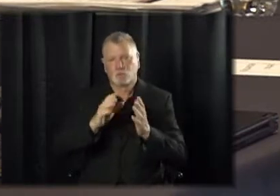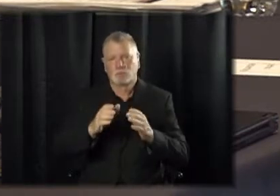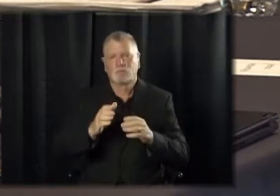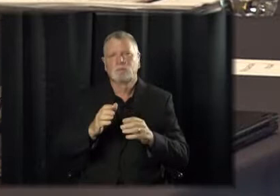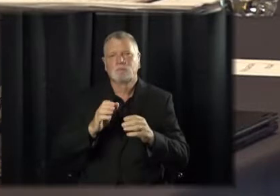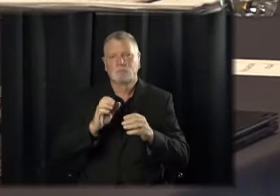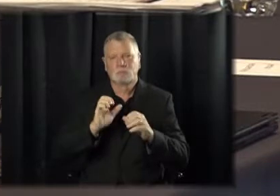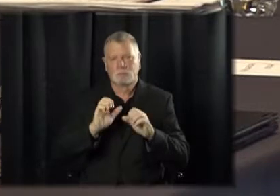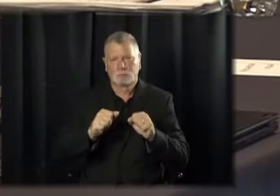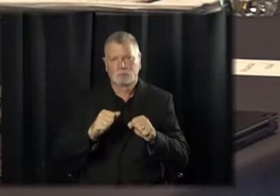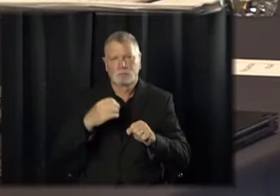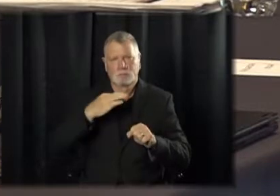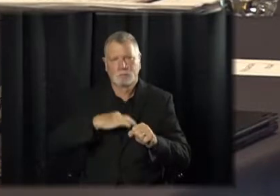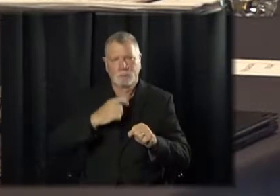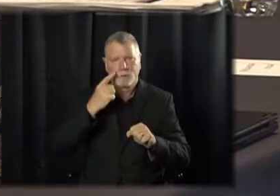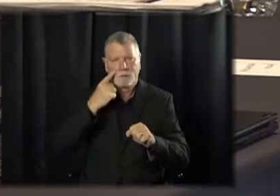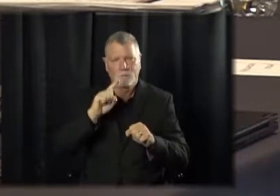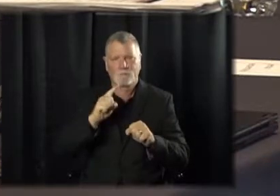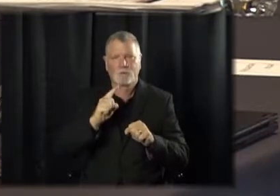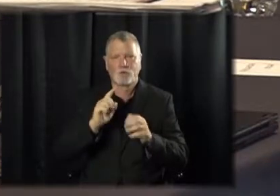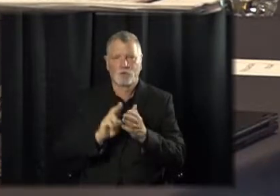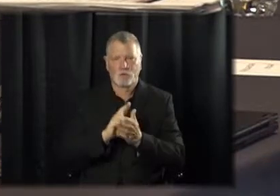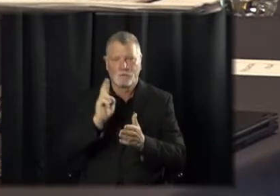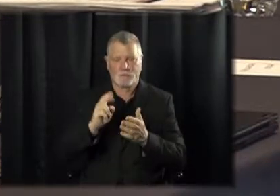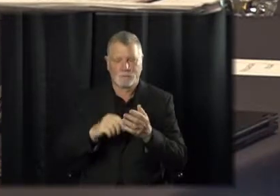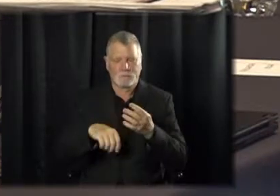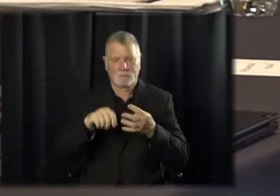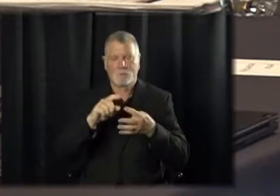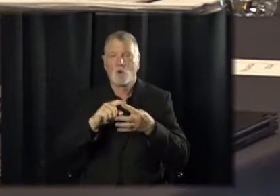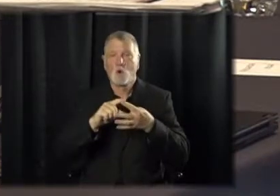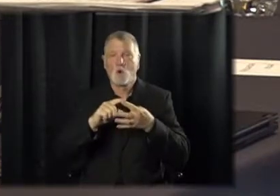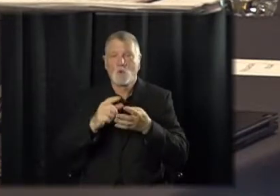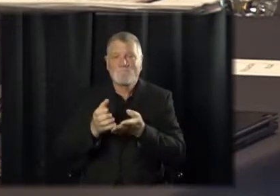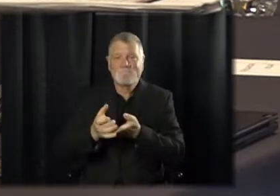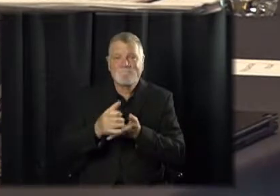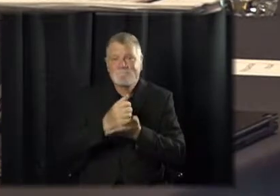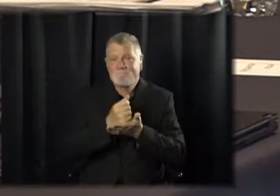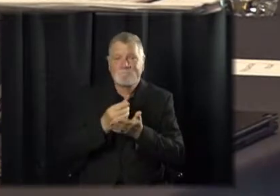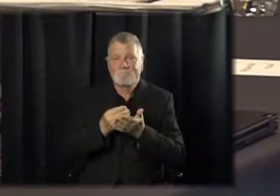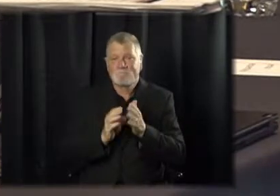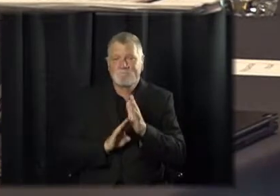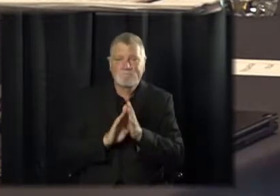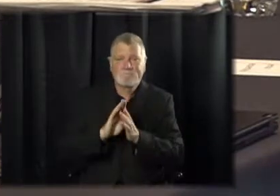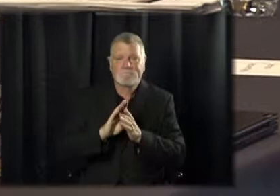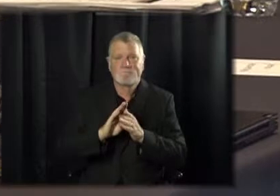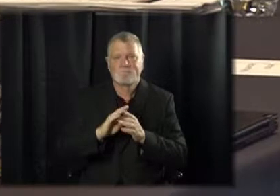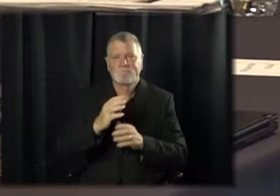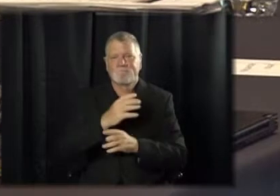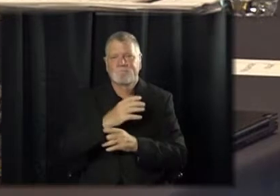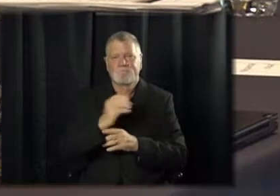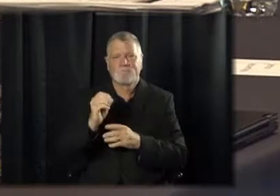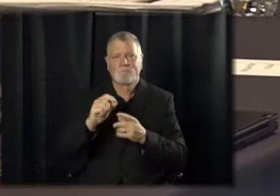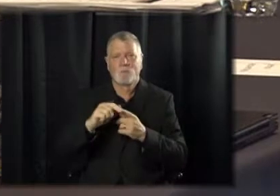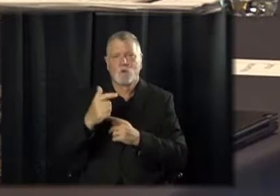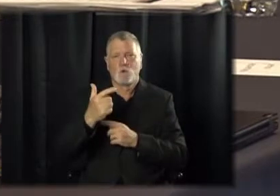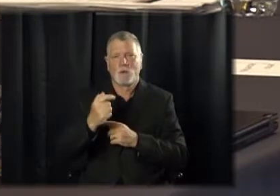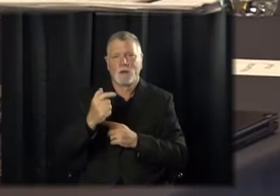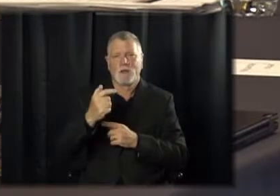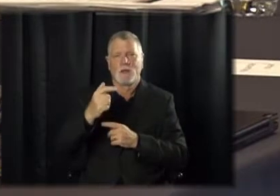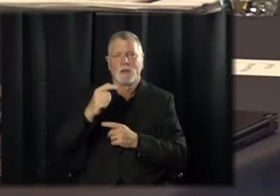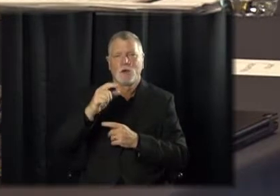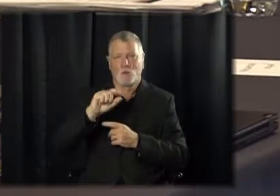university system. First, revenue enhancement and diversification. The 2021 fiscal